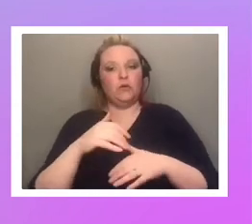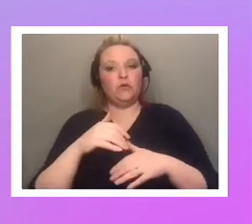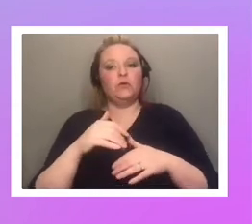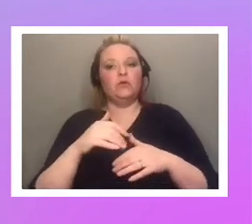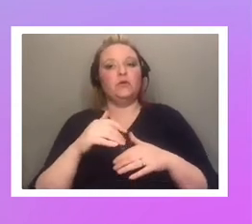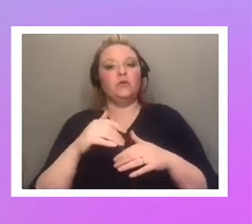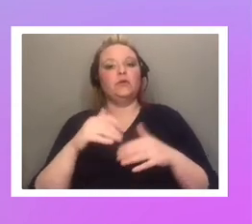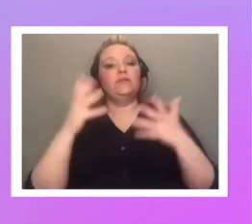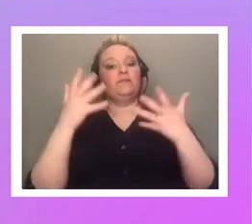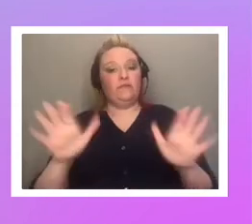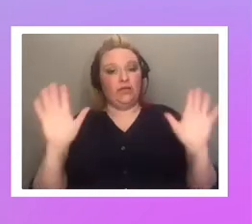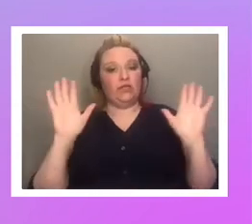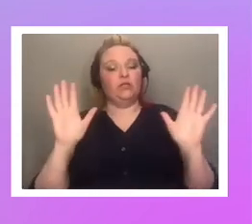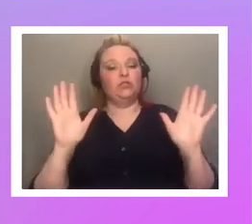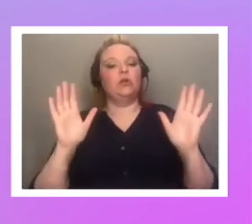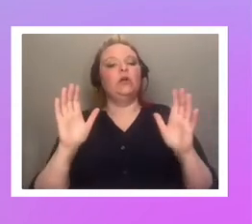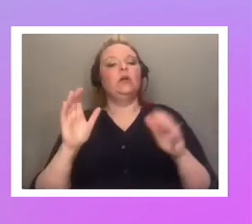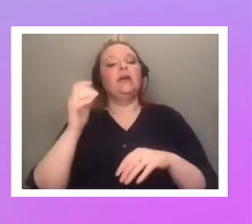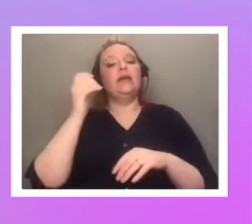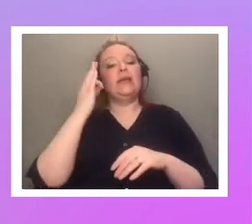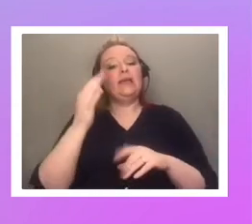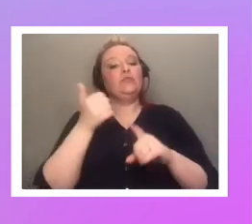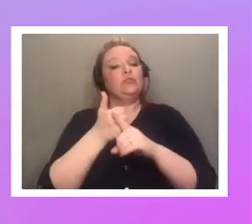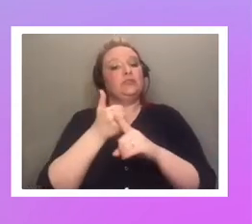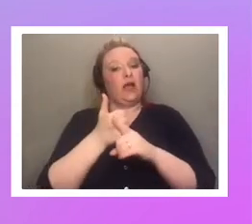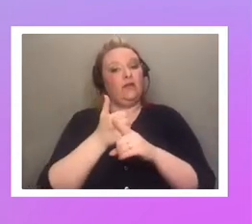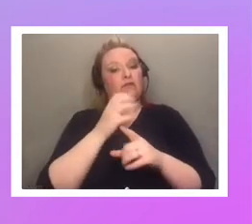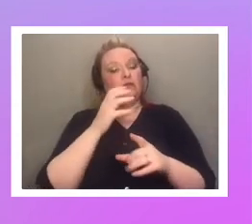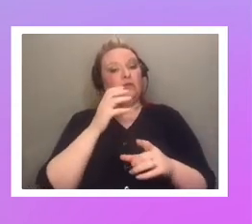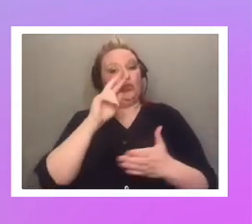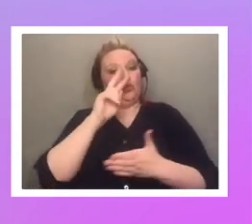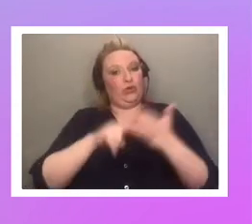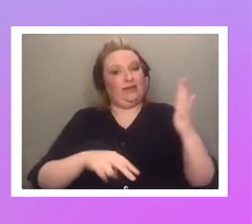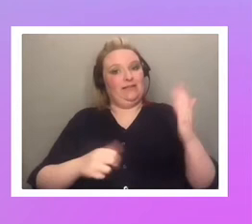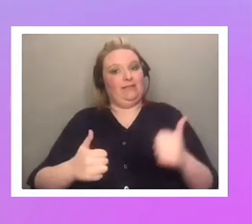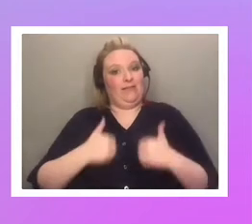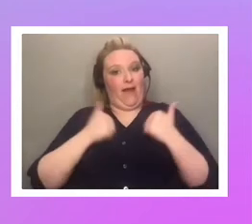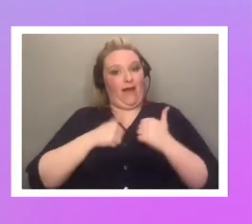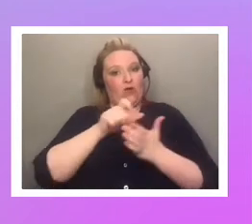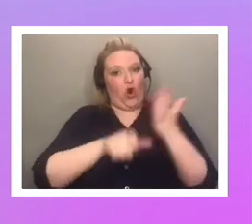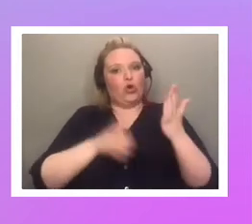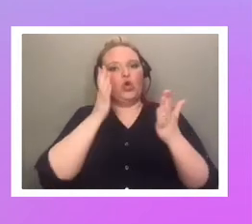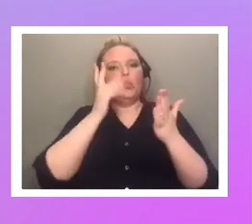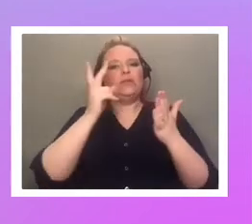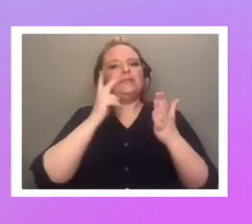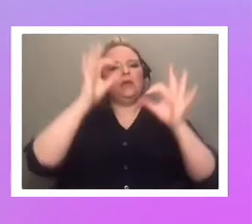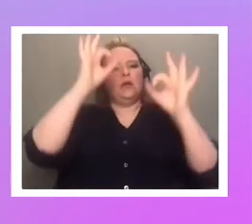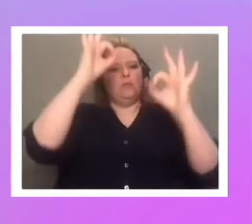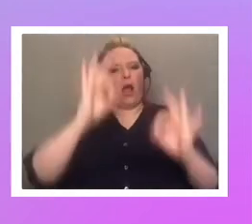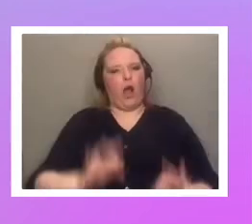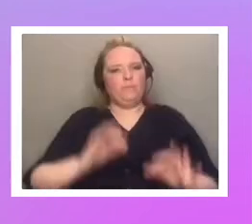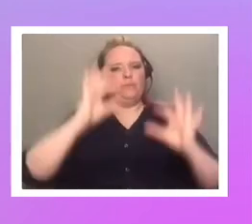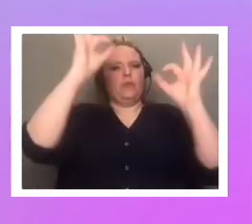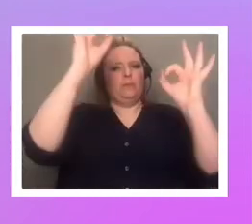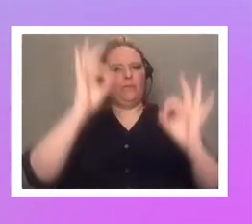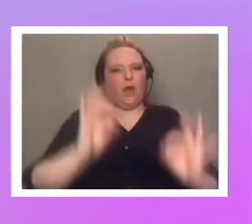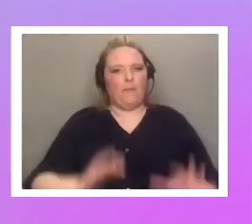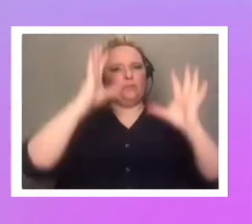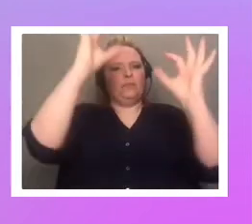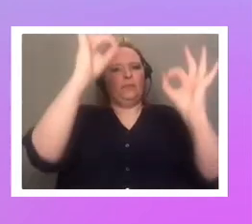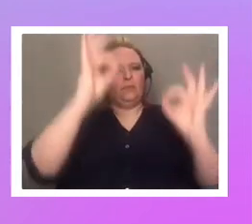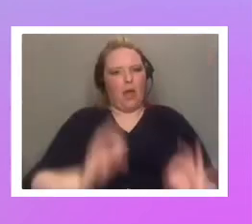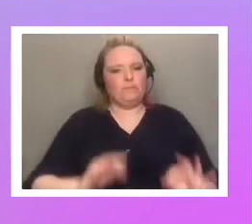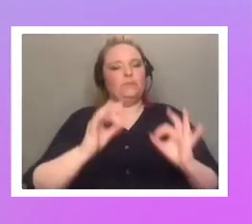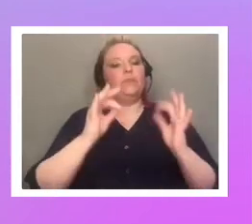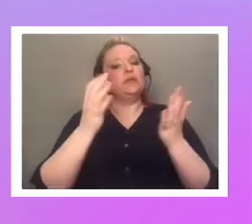my video is done. But if you were actually on this live article, you would just see the coins falling out over and over and over. And like